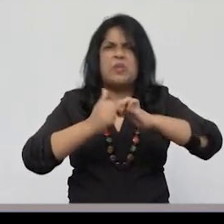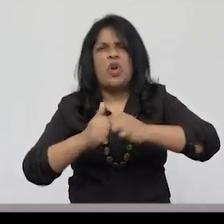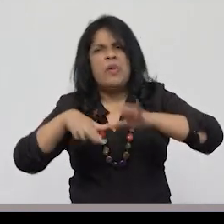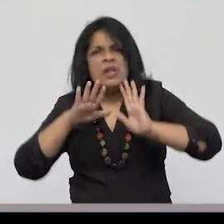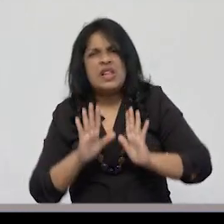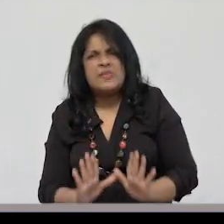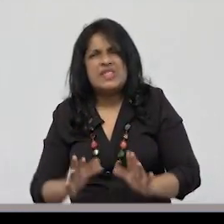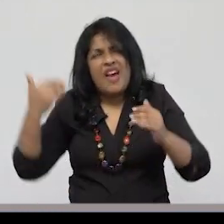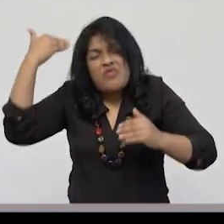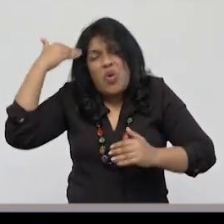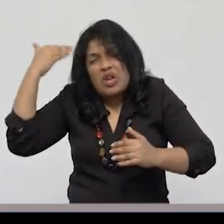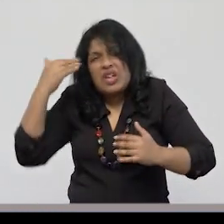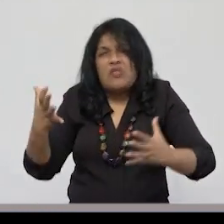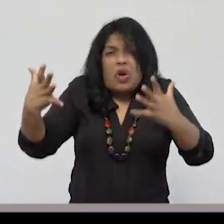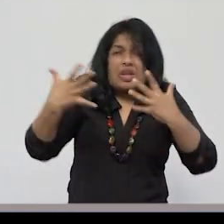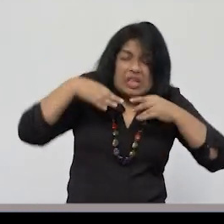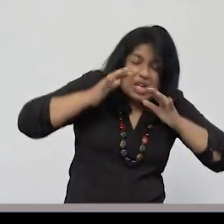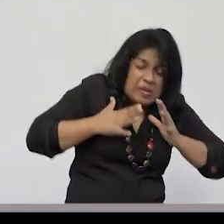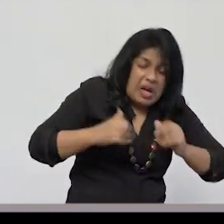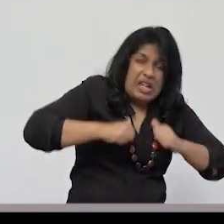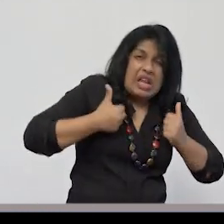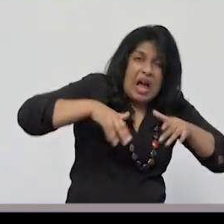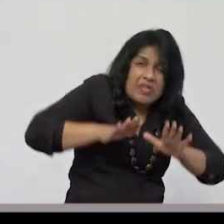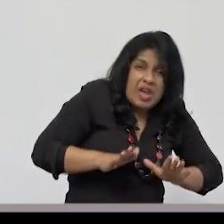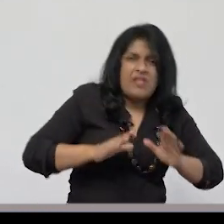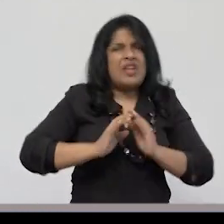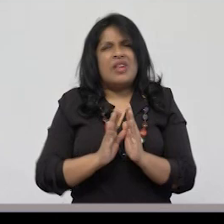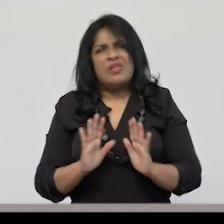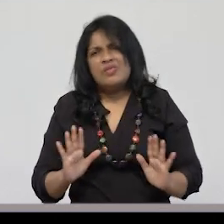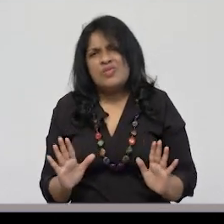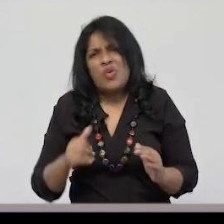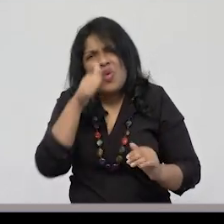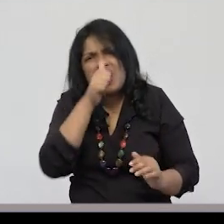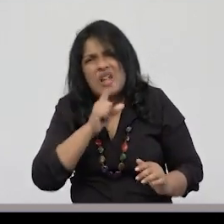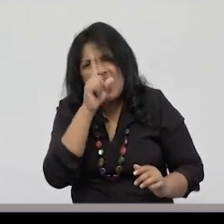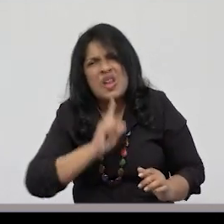themselves. He says, no, take the yoke. I come in as your partner.